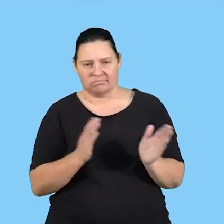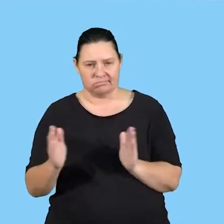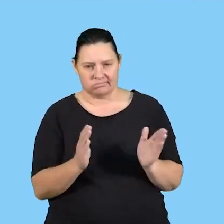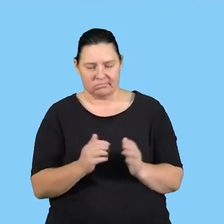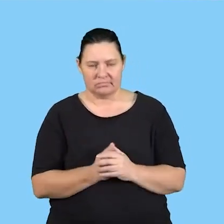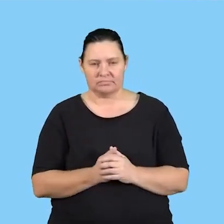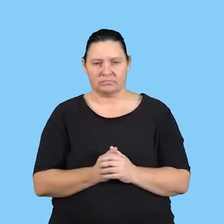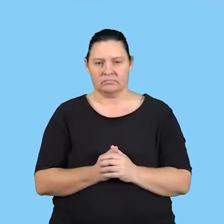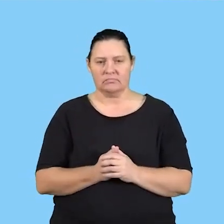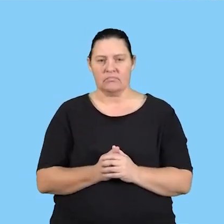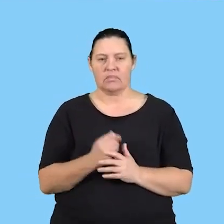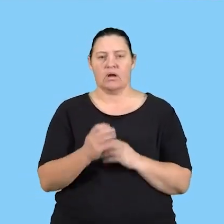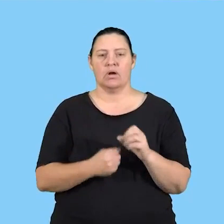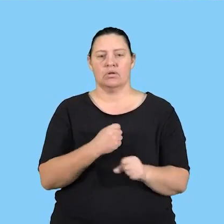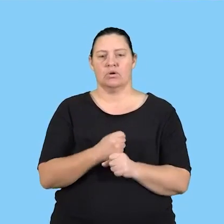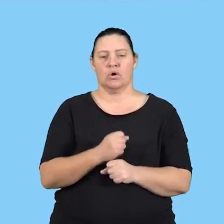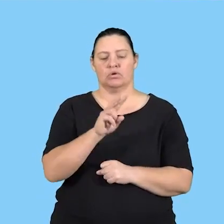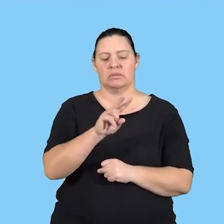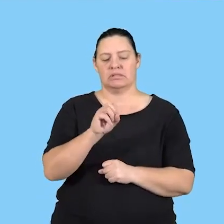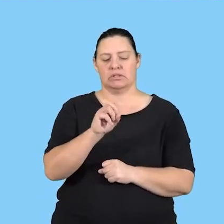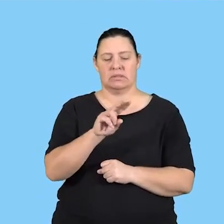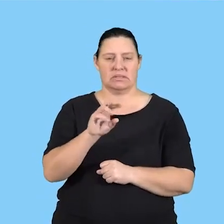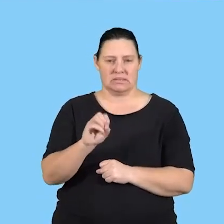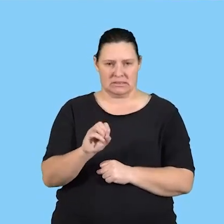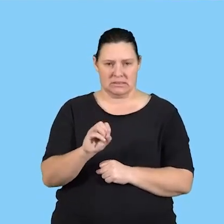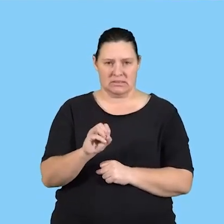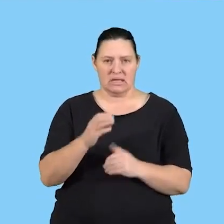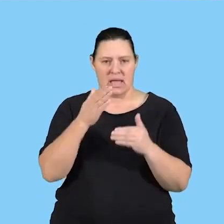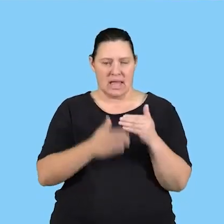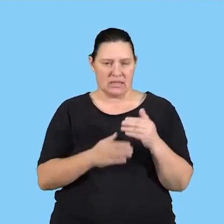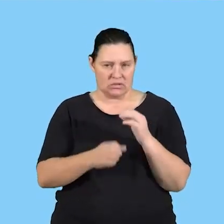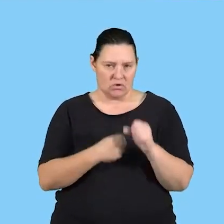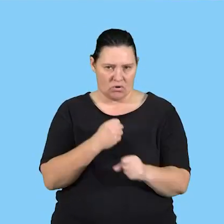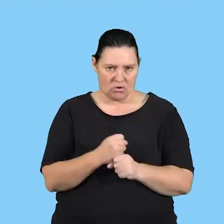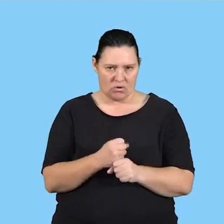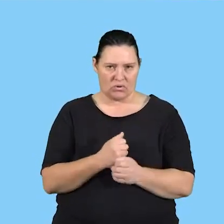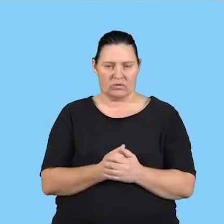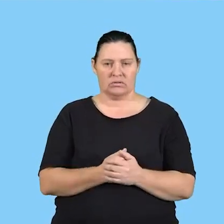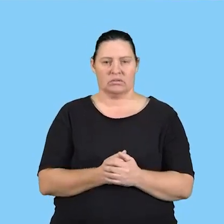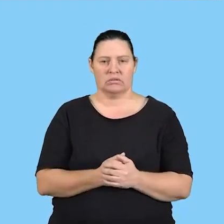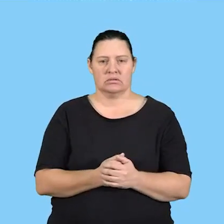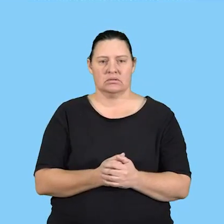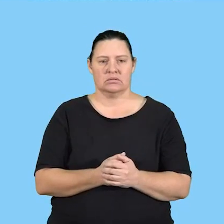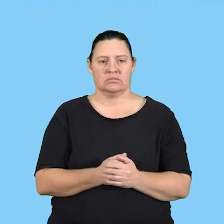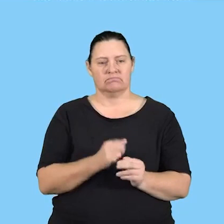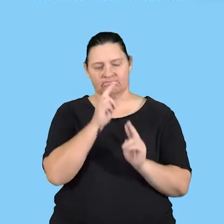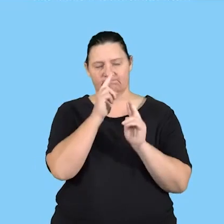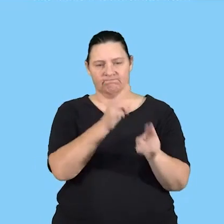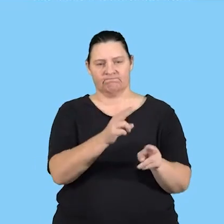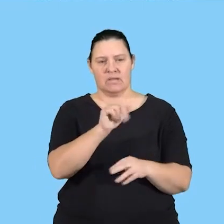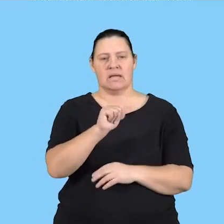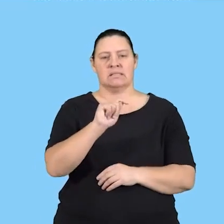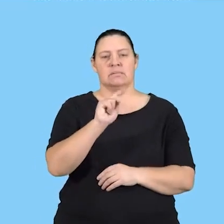year of 2020, that is by the end of the year, we revisited the